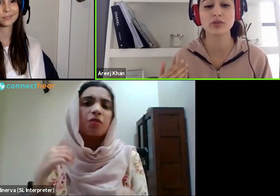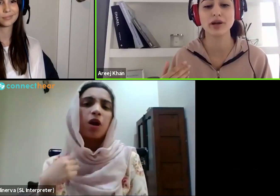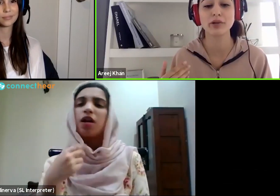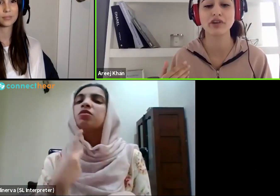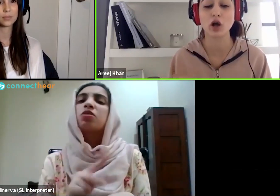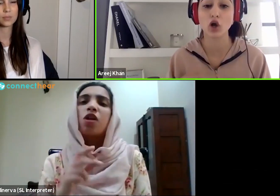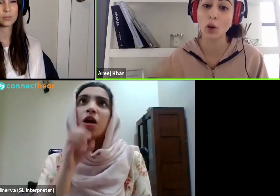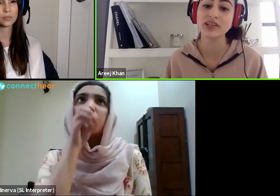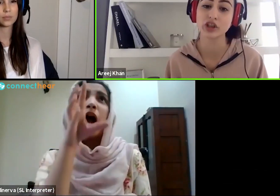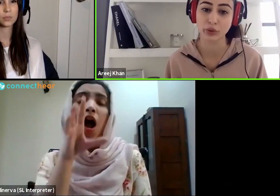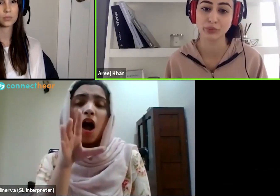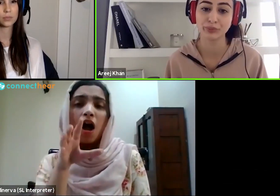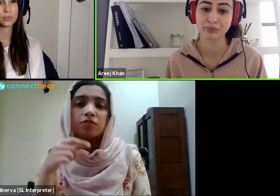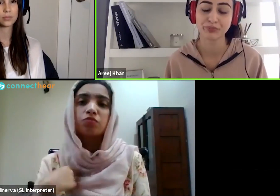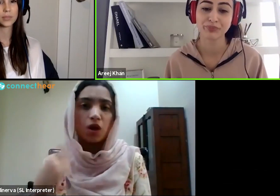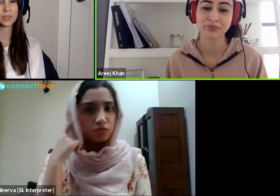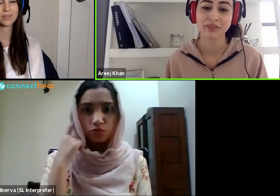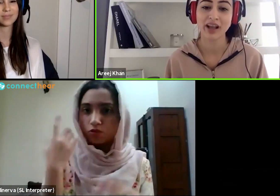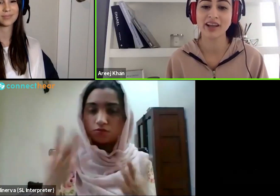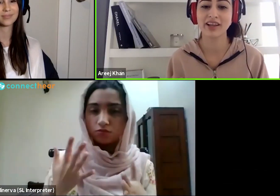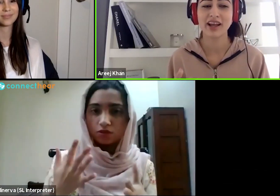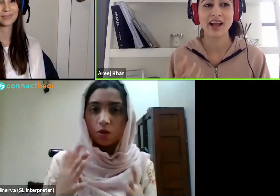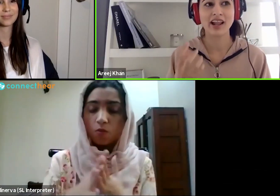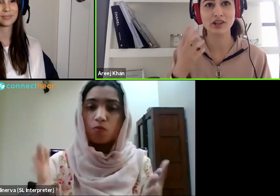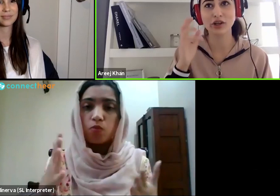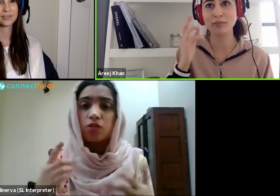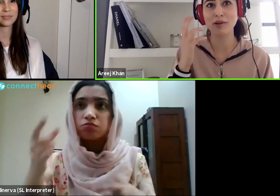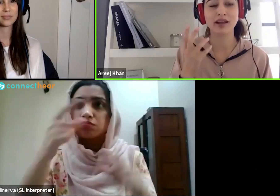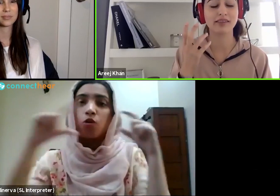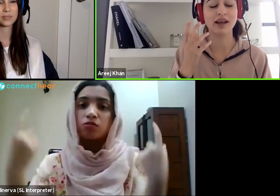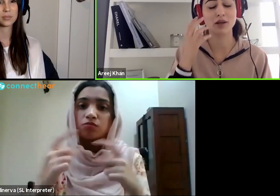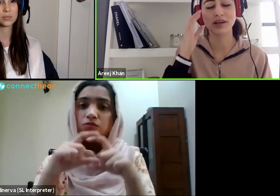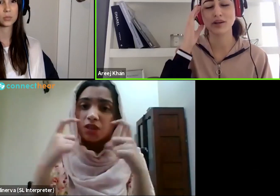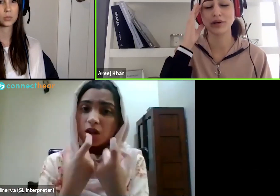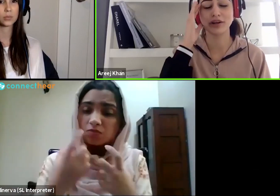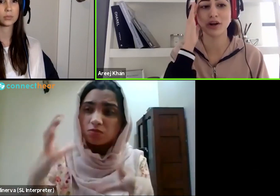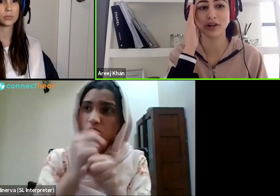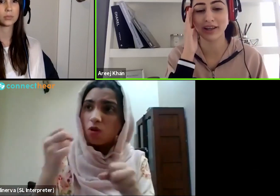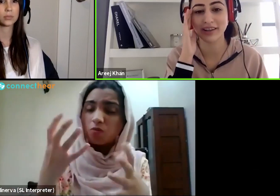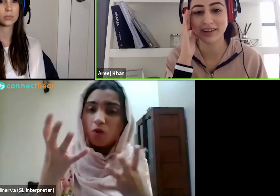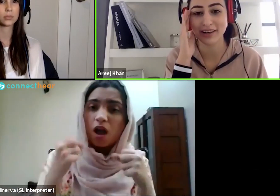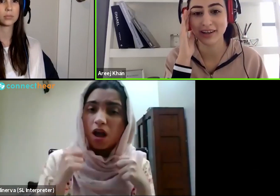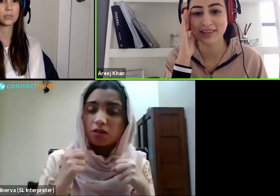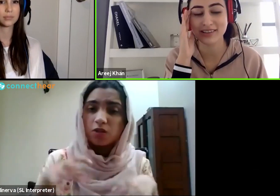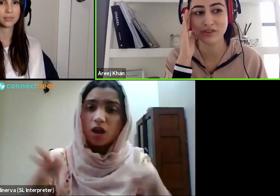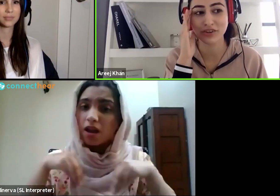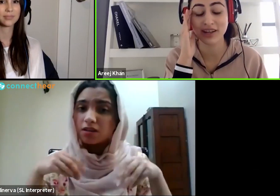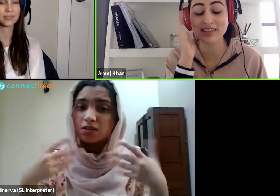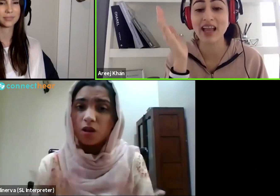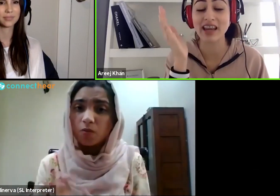turn into a bit of a comedy show. And like looking back at that, and I'm like, oh my God, like